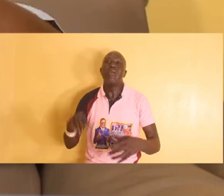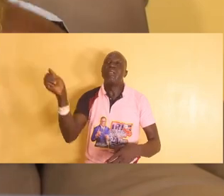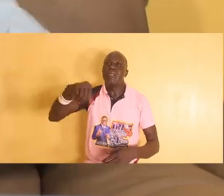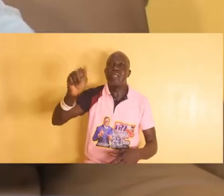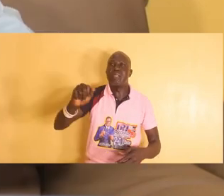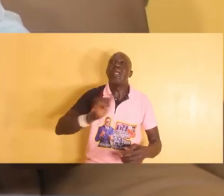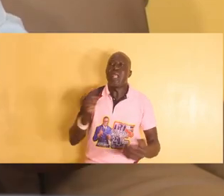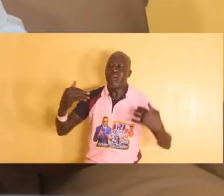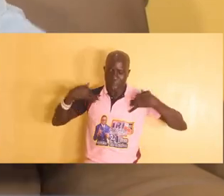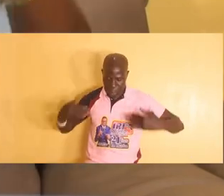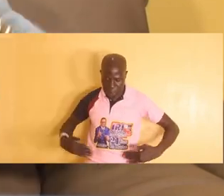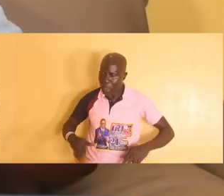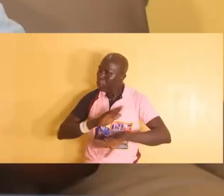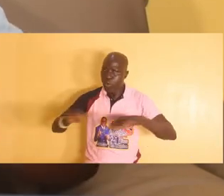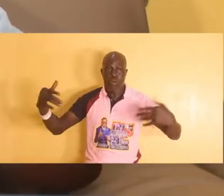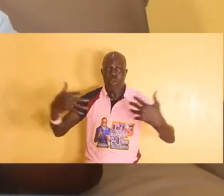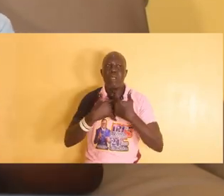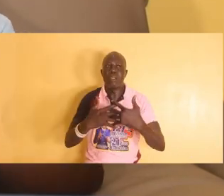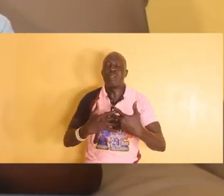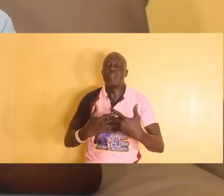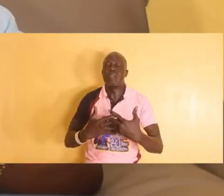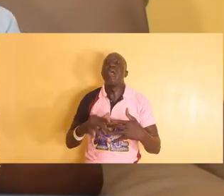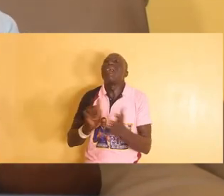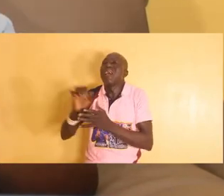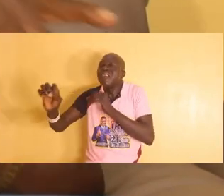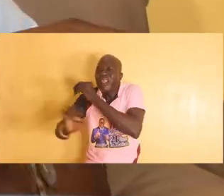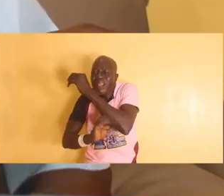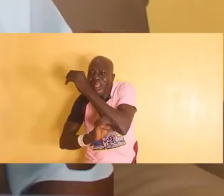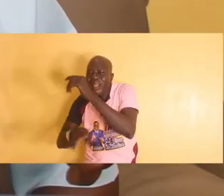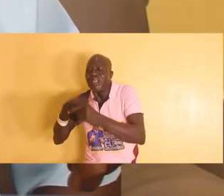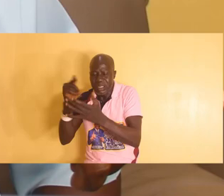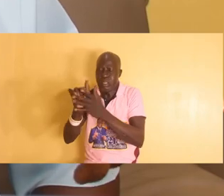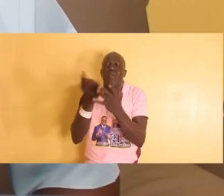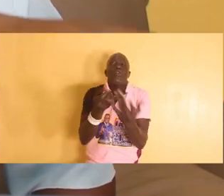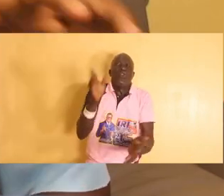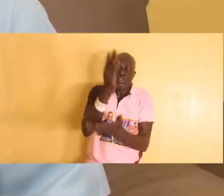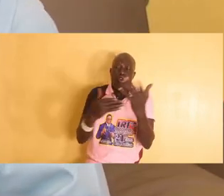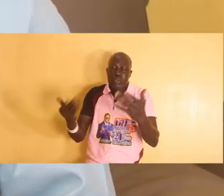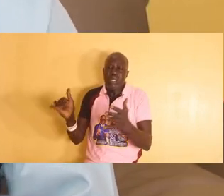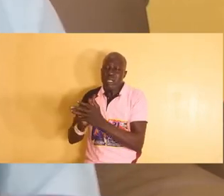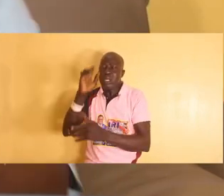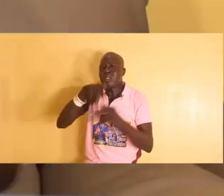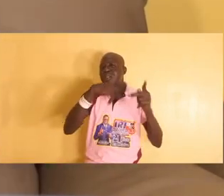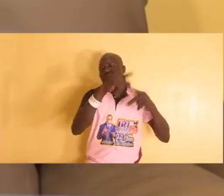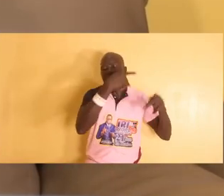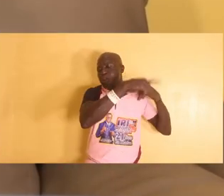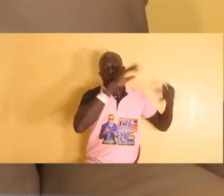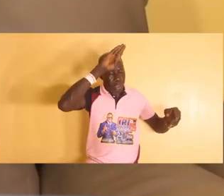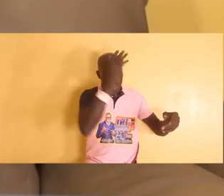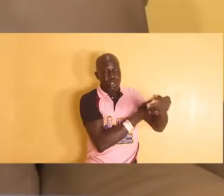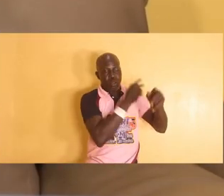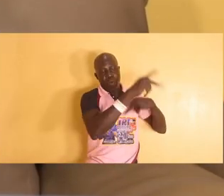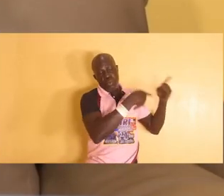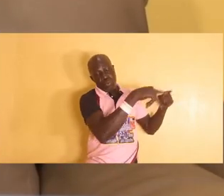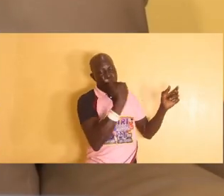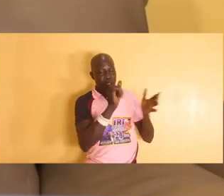Yes. Àwọn ní bọ́dí. They have body. Àwọn ò lẹ́yìn. But no energy. Elisha náà rí wú ẹ̀. Who Elisha also experienced. Àwọn ọmọ wò ní ìlà rẹ̀ wá bá o. This was became